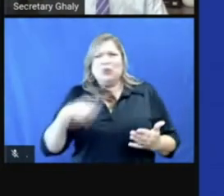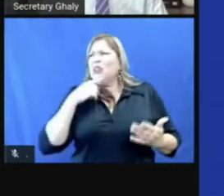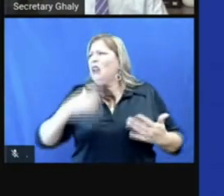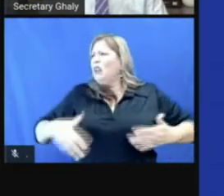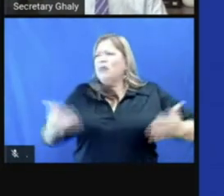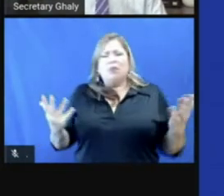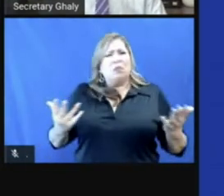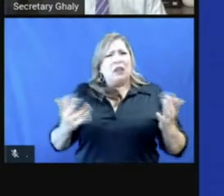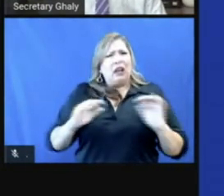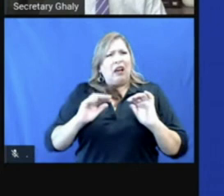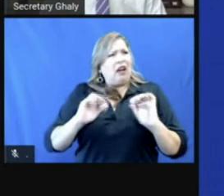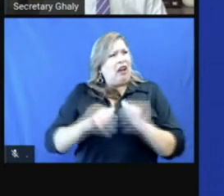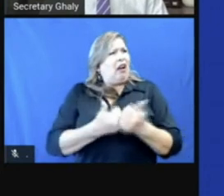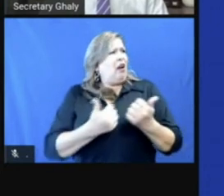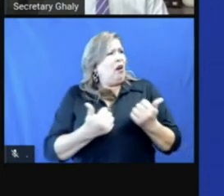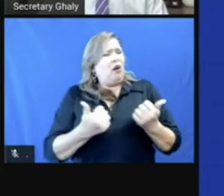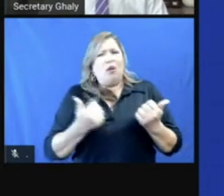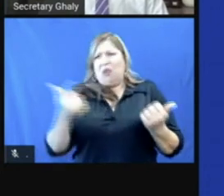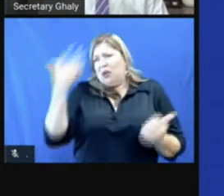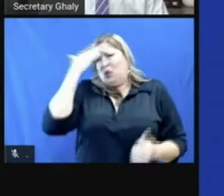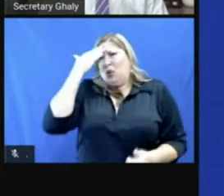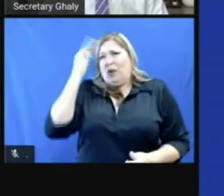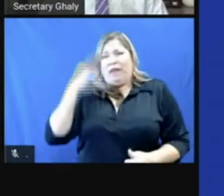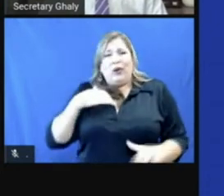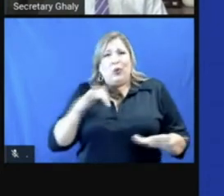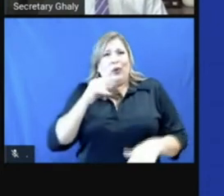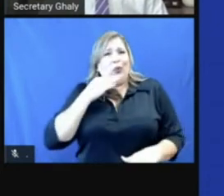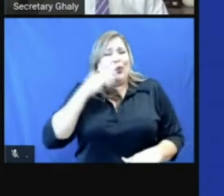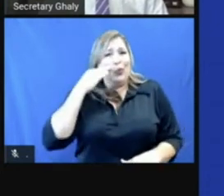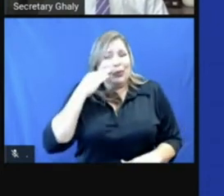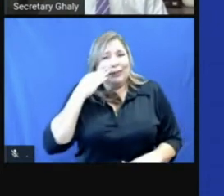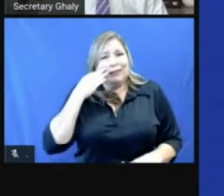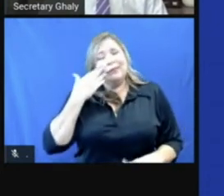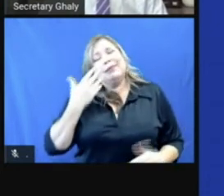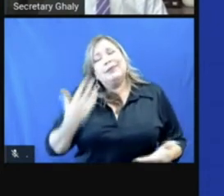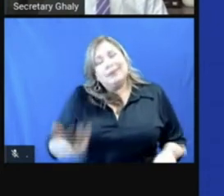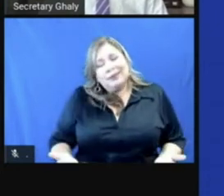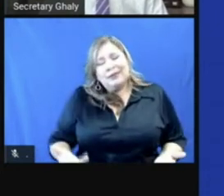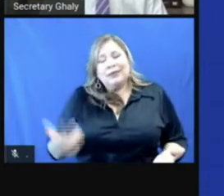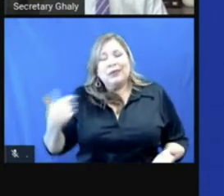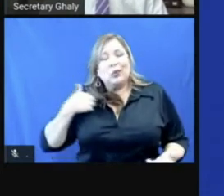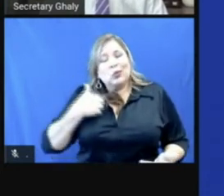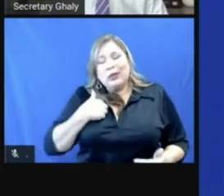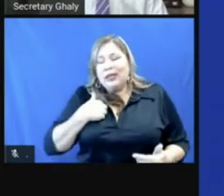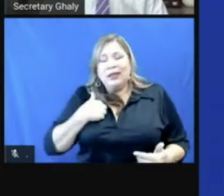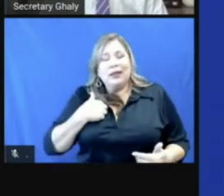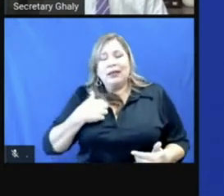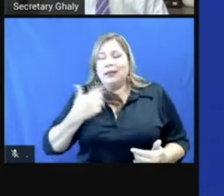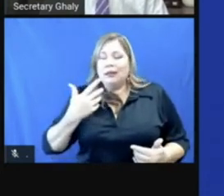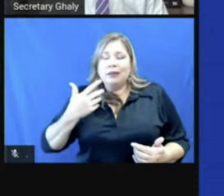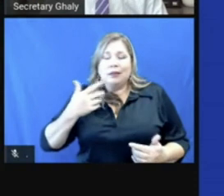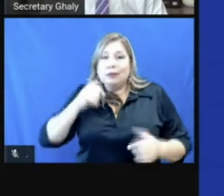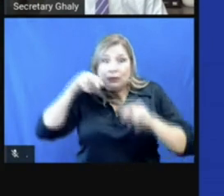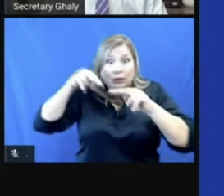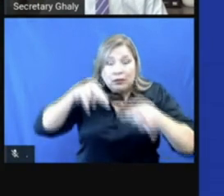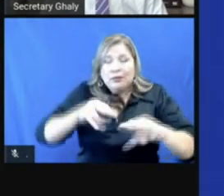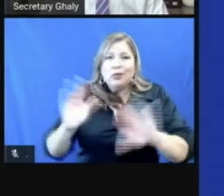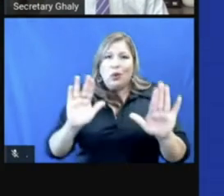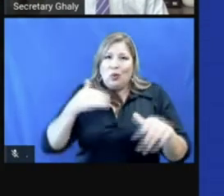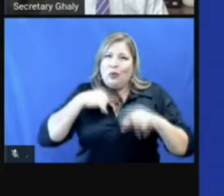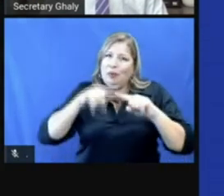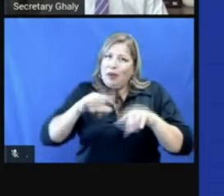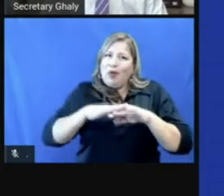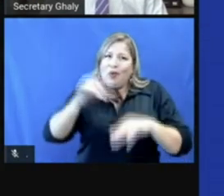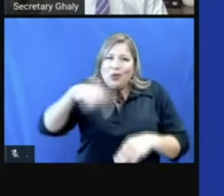am I ever going to be known if I'm doing that at home? We've depended on a partnership with all of you. This is about coming together. This is